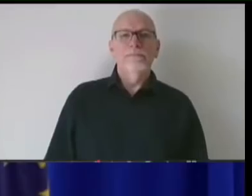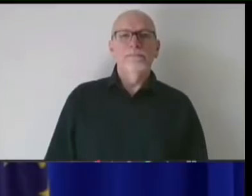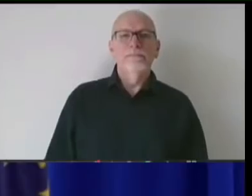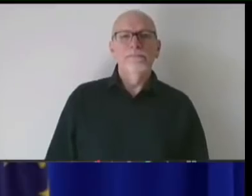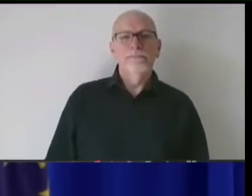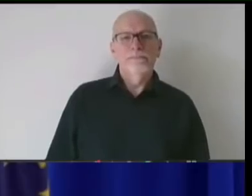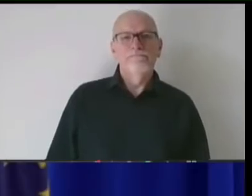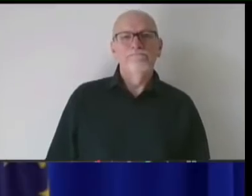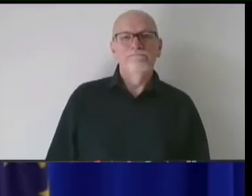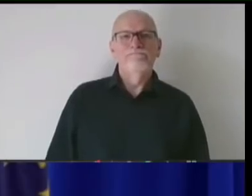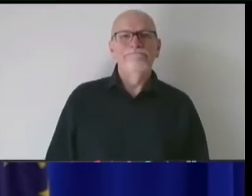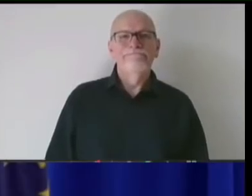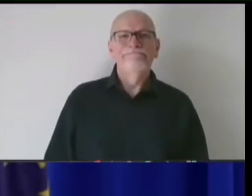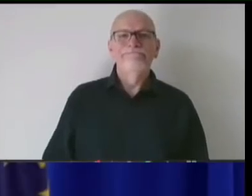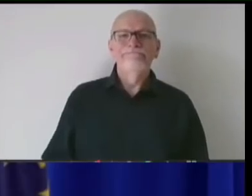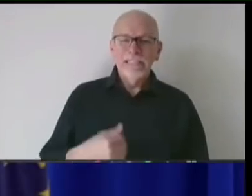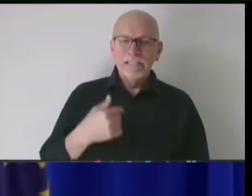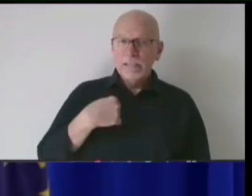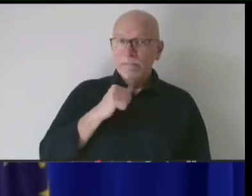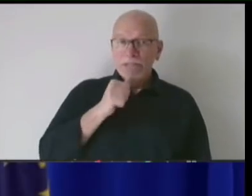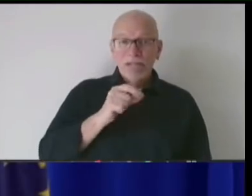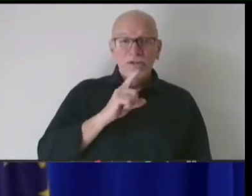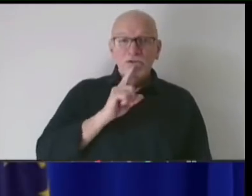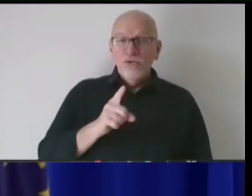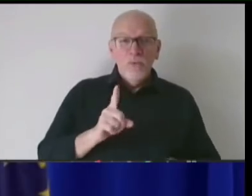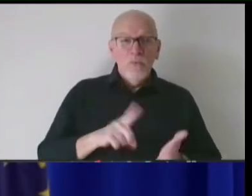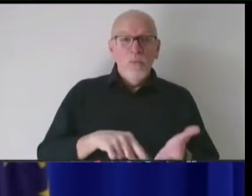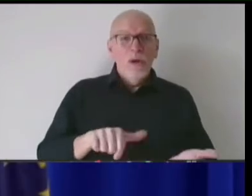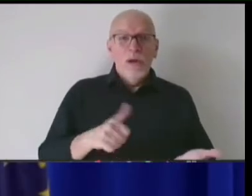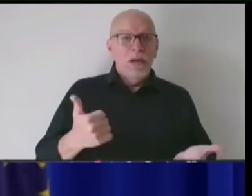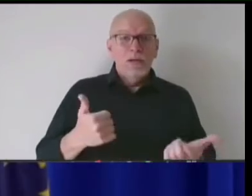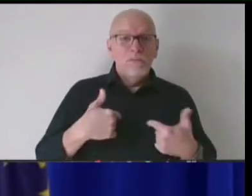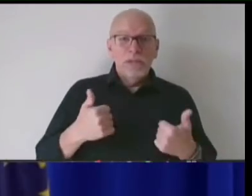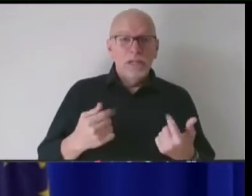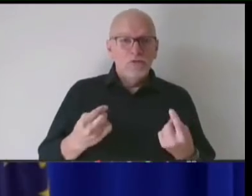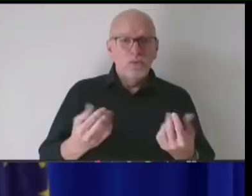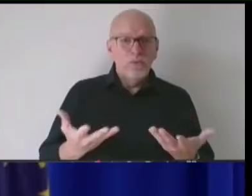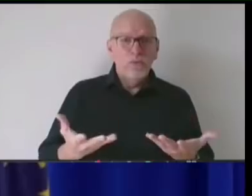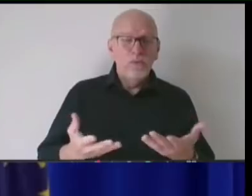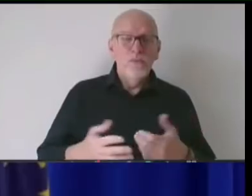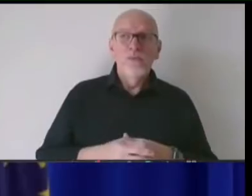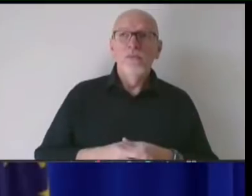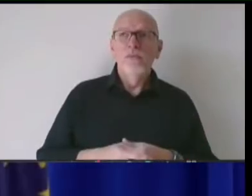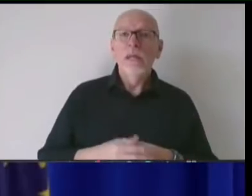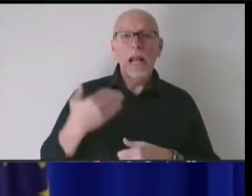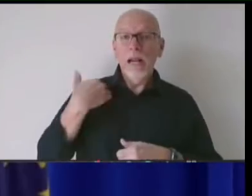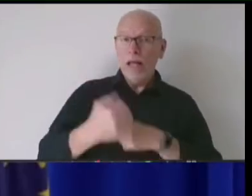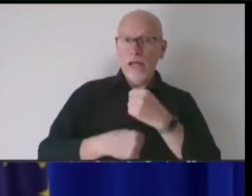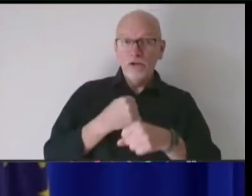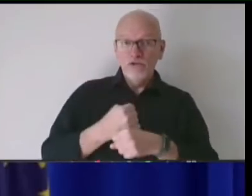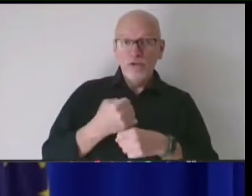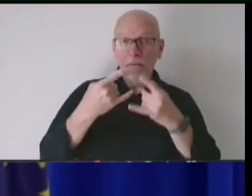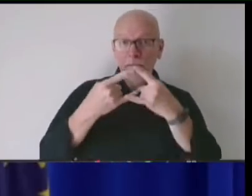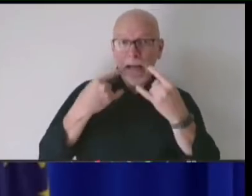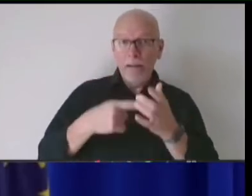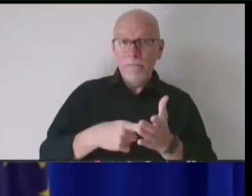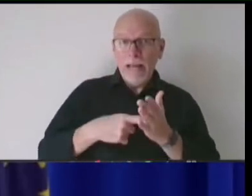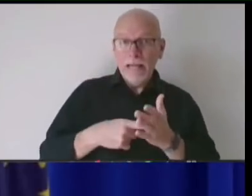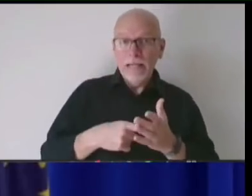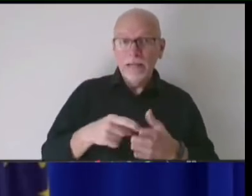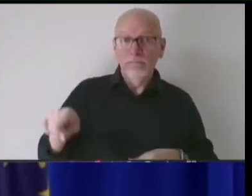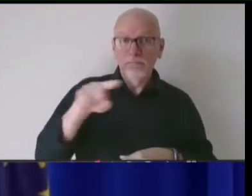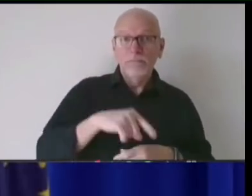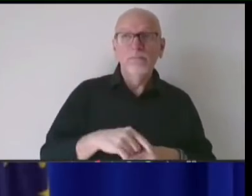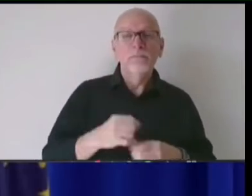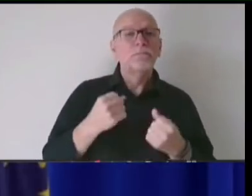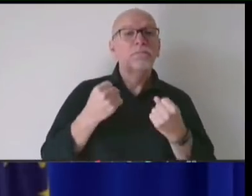I am not sure, Sherry, what additional things to do. Even last year when we had a mask mandate, there were